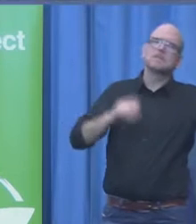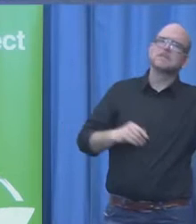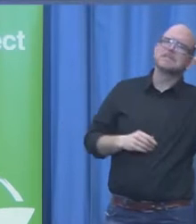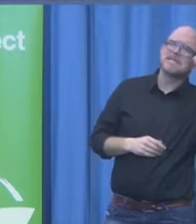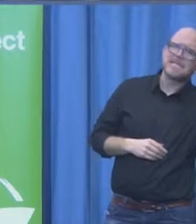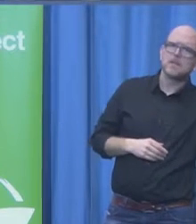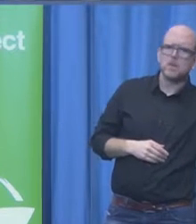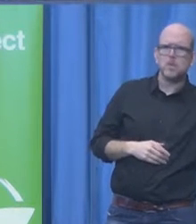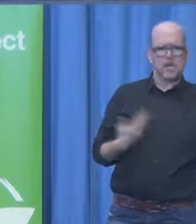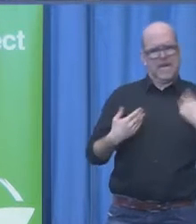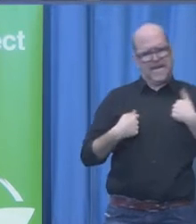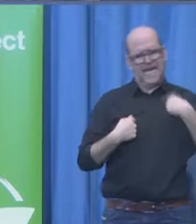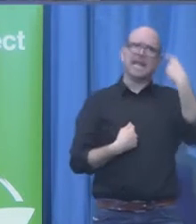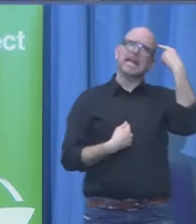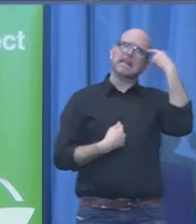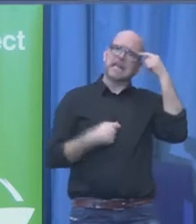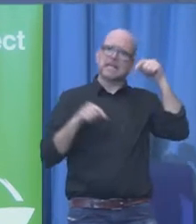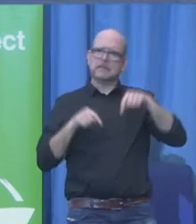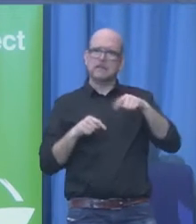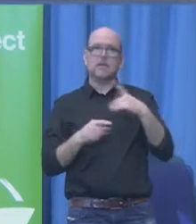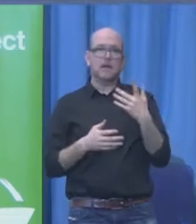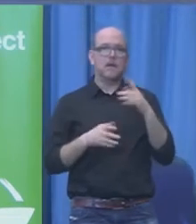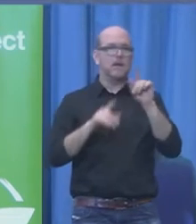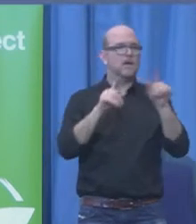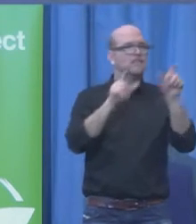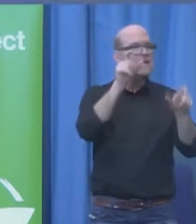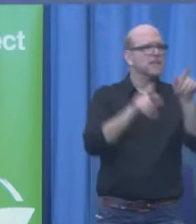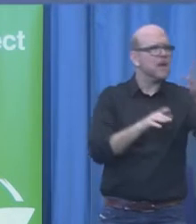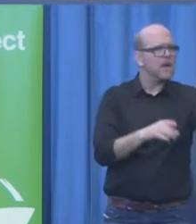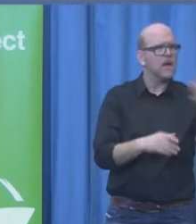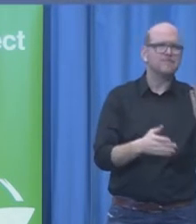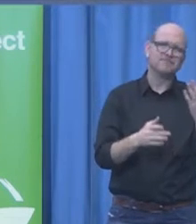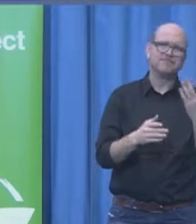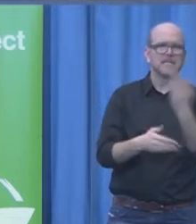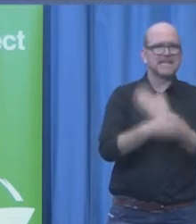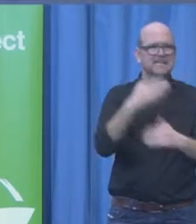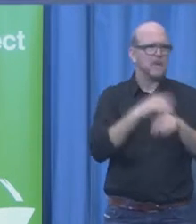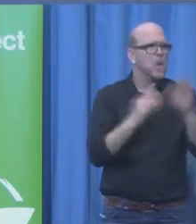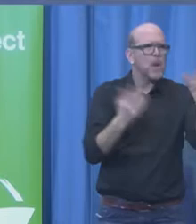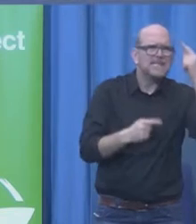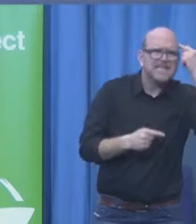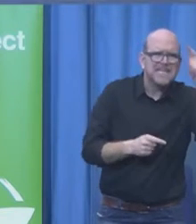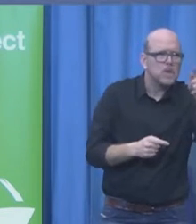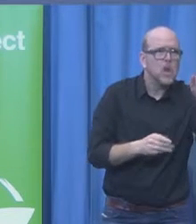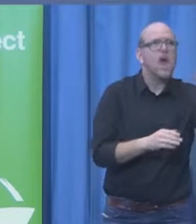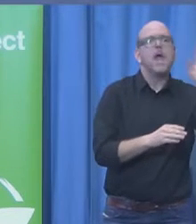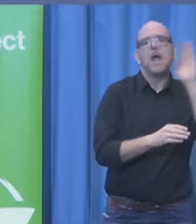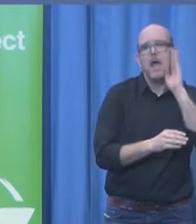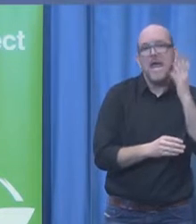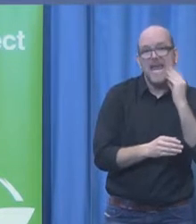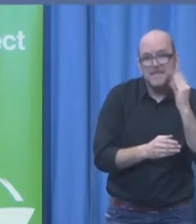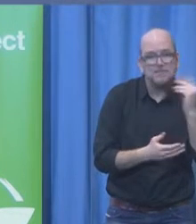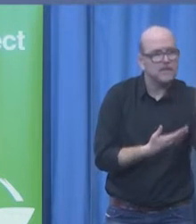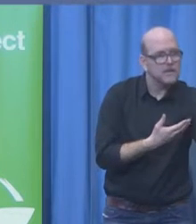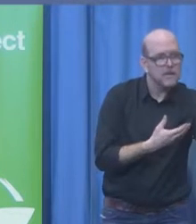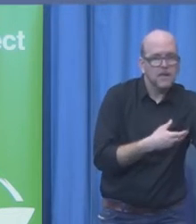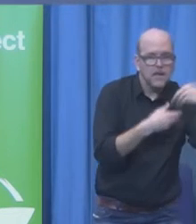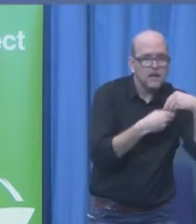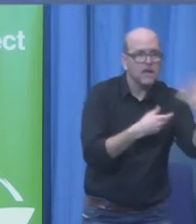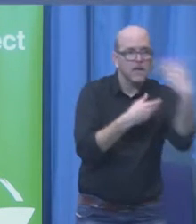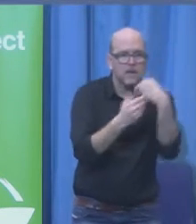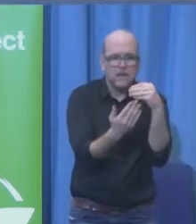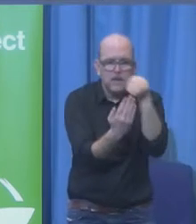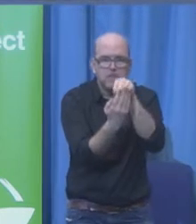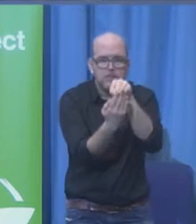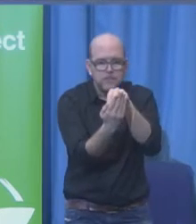end a European results. That is in the interinstitutional setting. Then, as European Commission, we